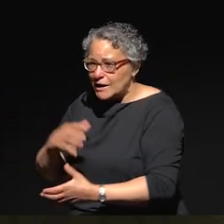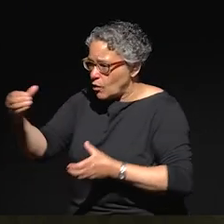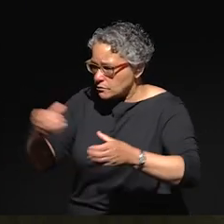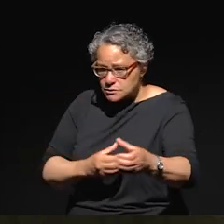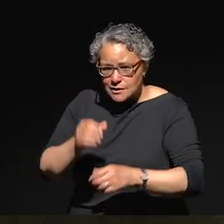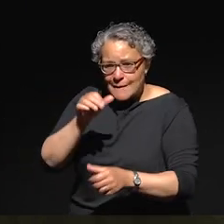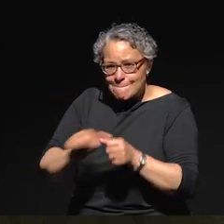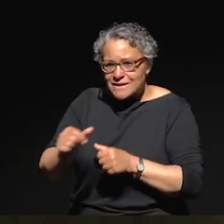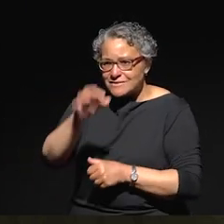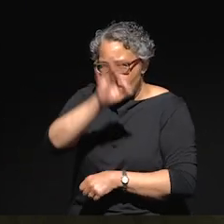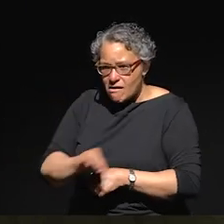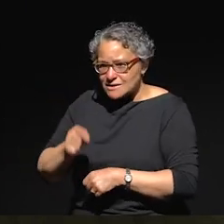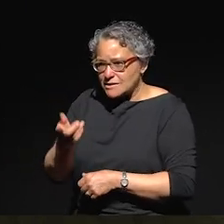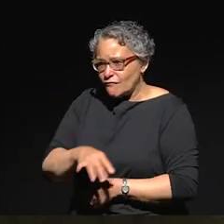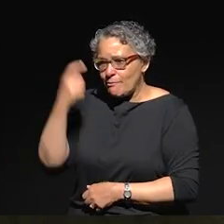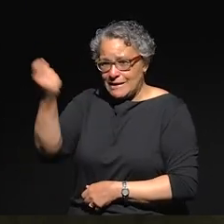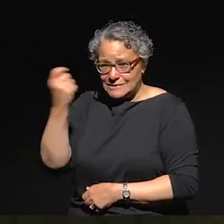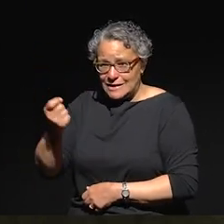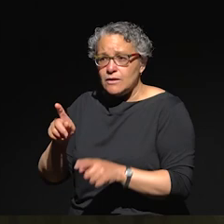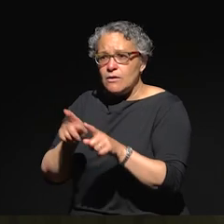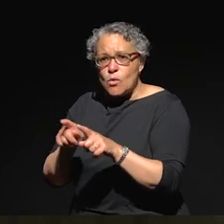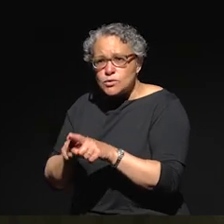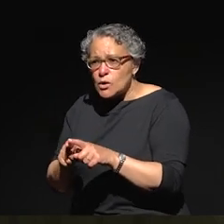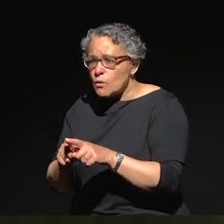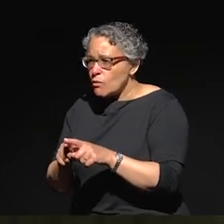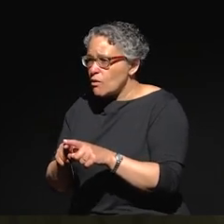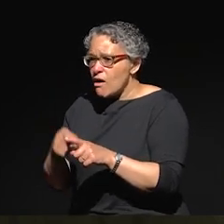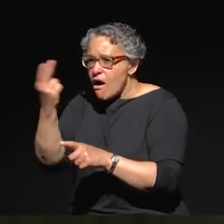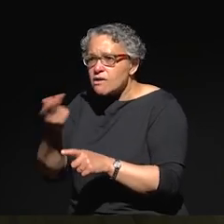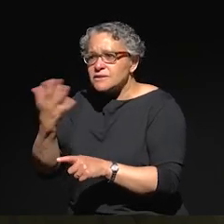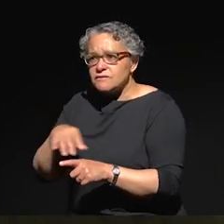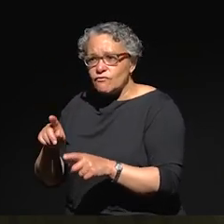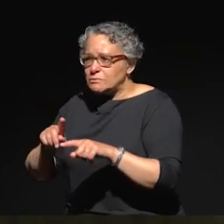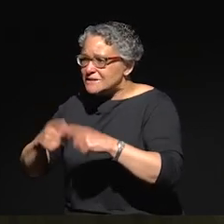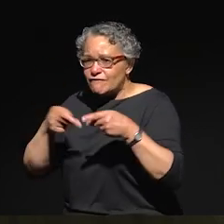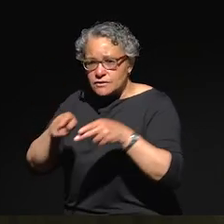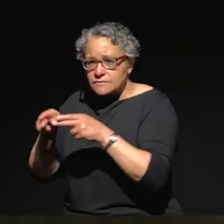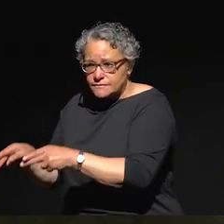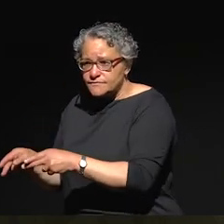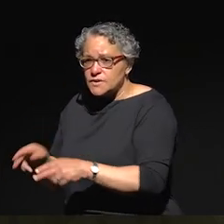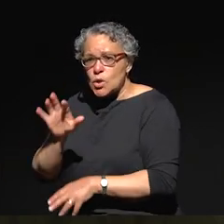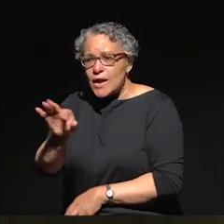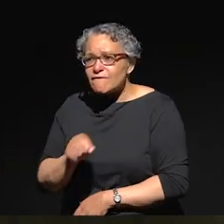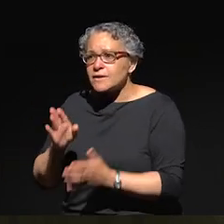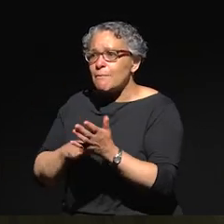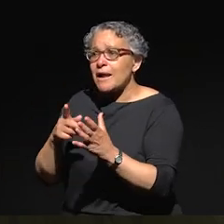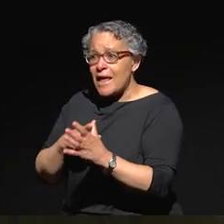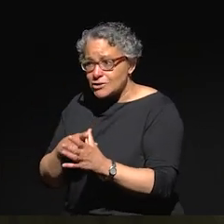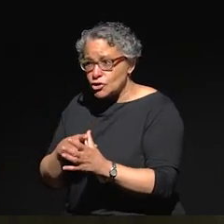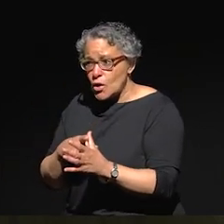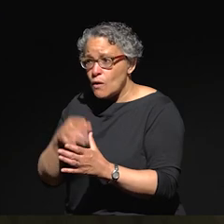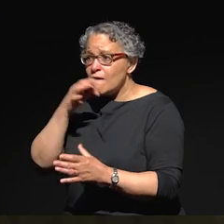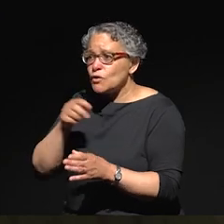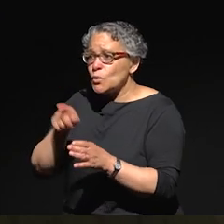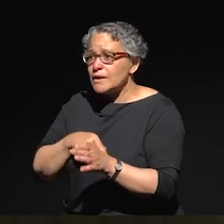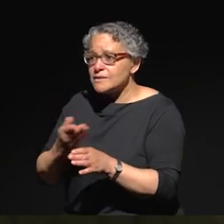in Italy, and also artists of other stripes. He had invited Michelangelo there a few years